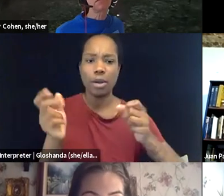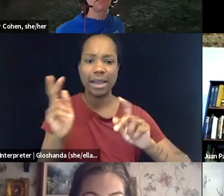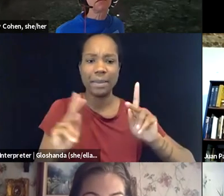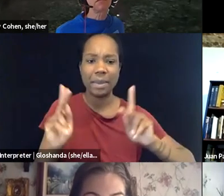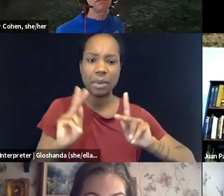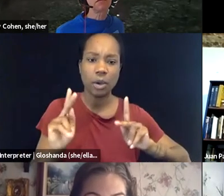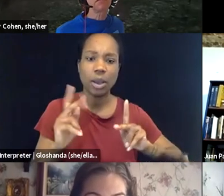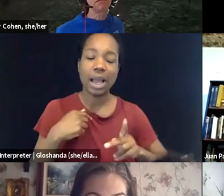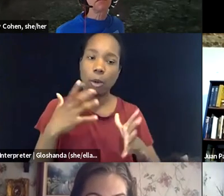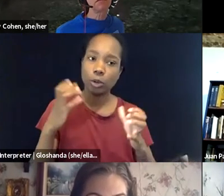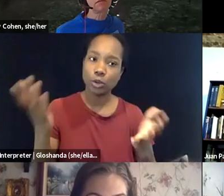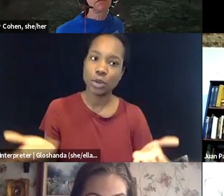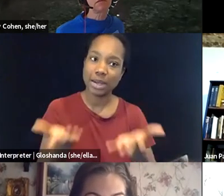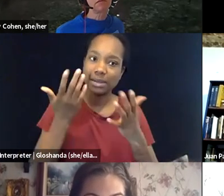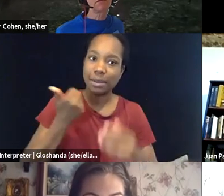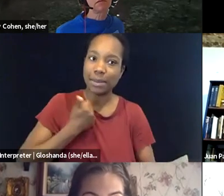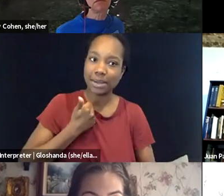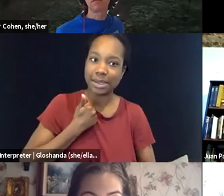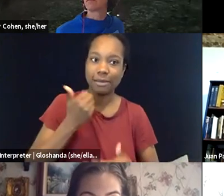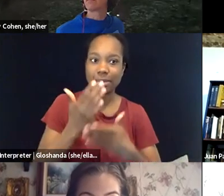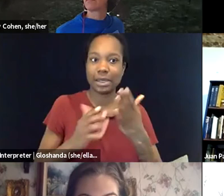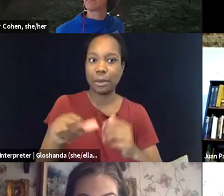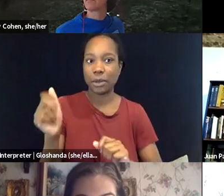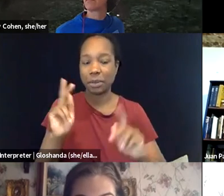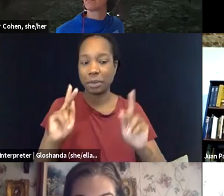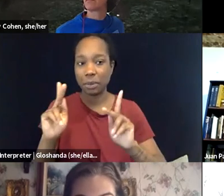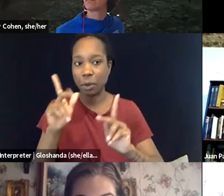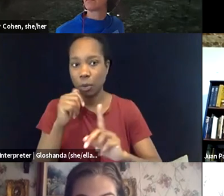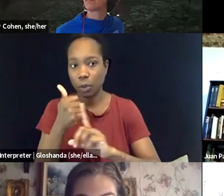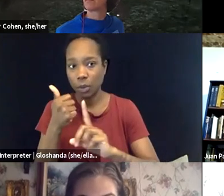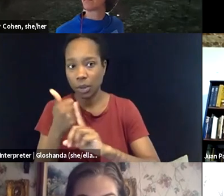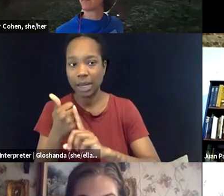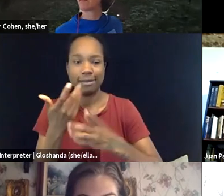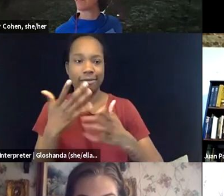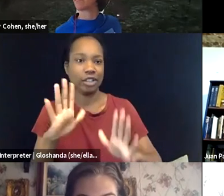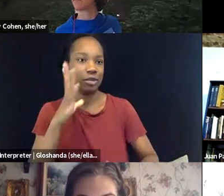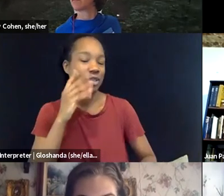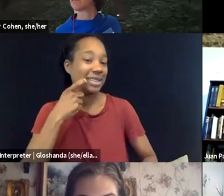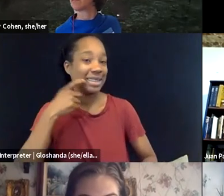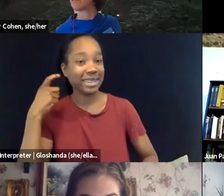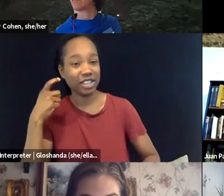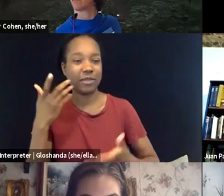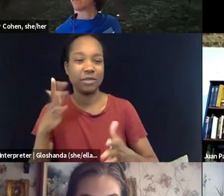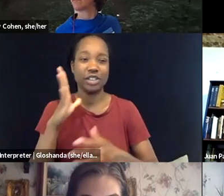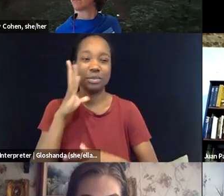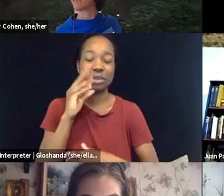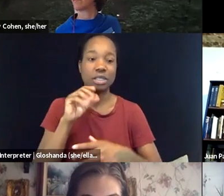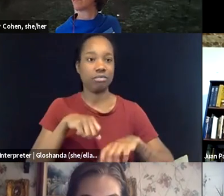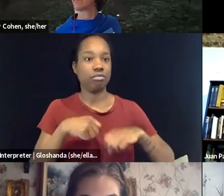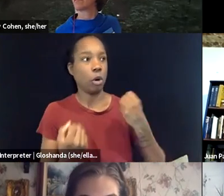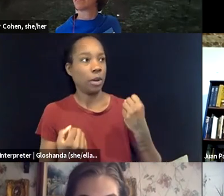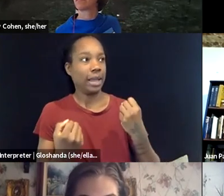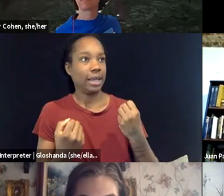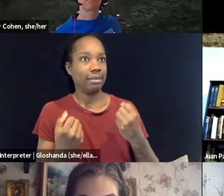up myself and some of our folks too, you know, coming out of addiction, coming out of brokenness. We also want to,